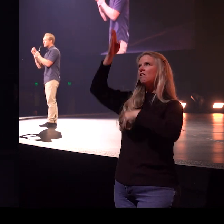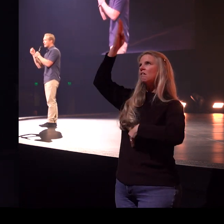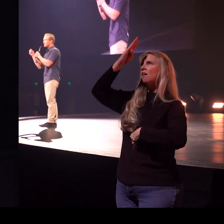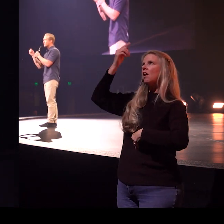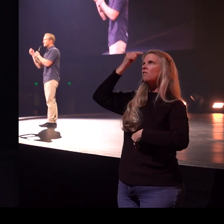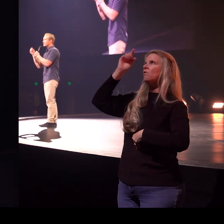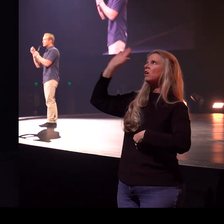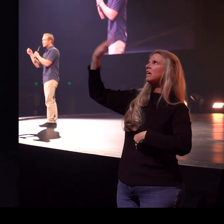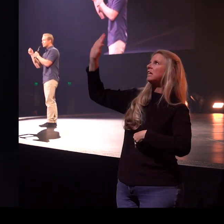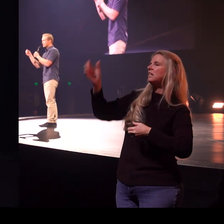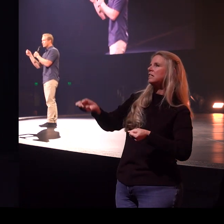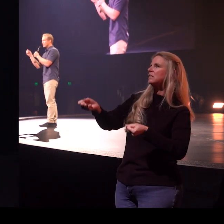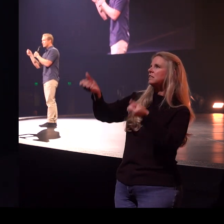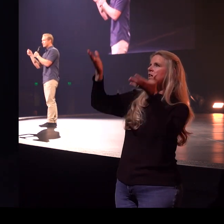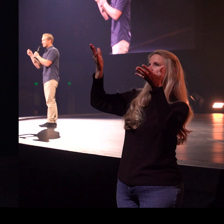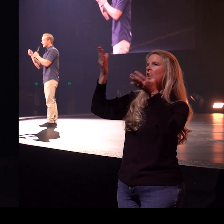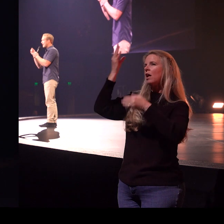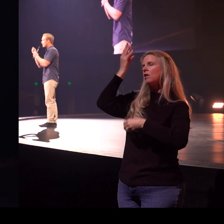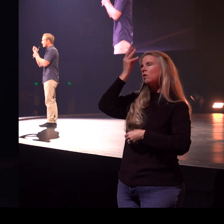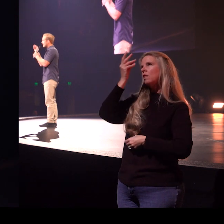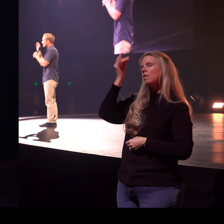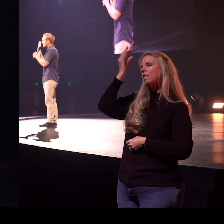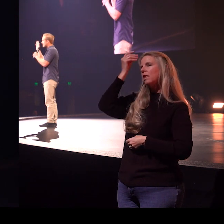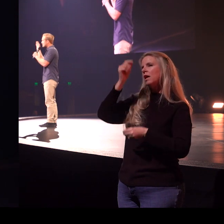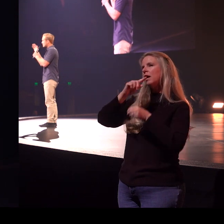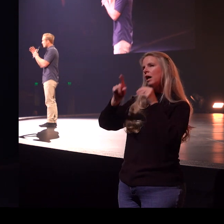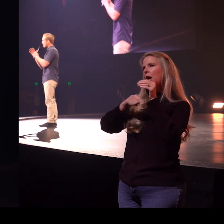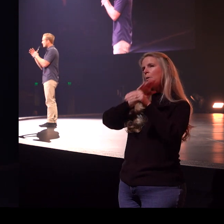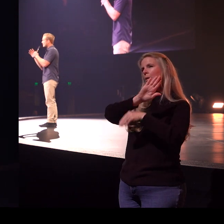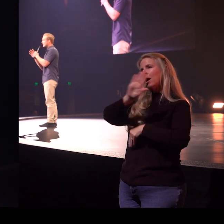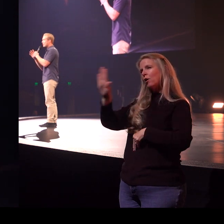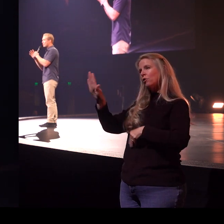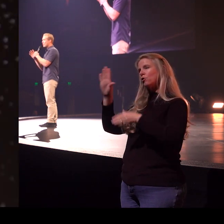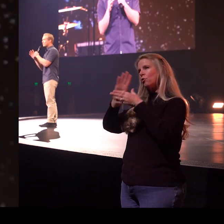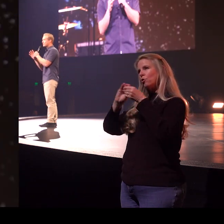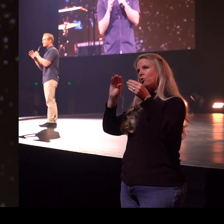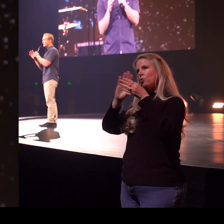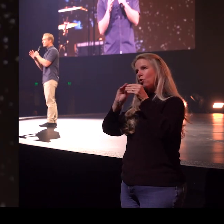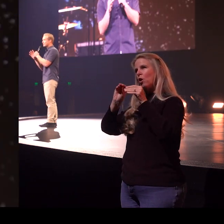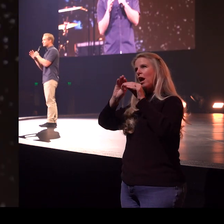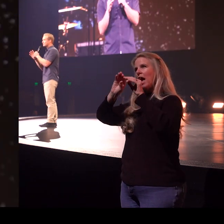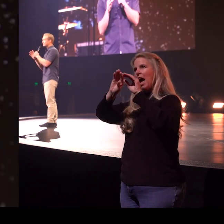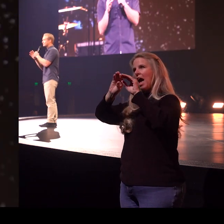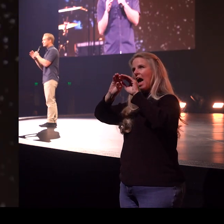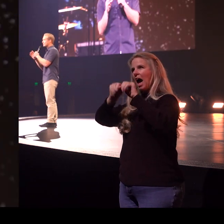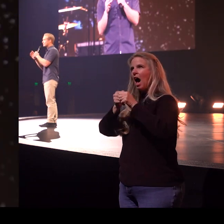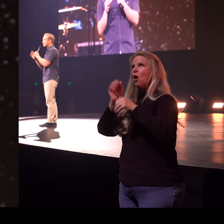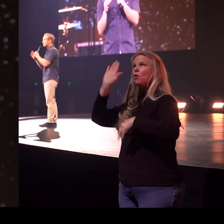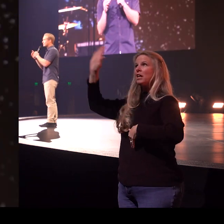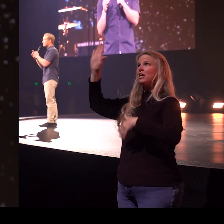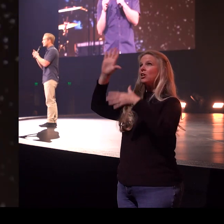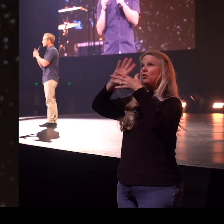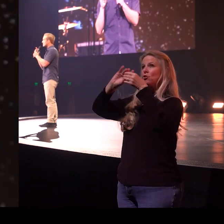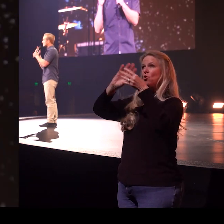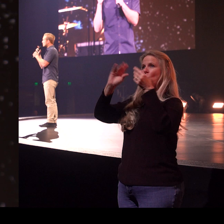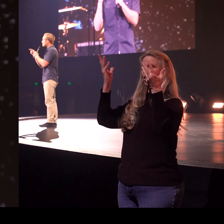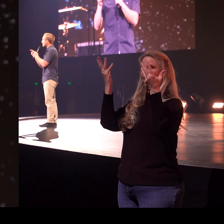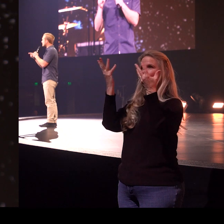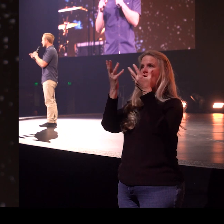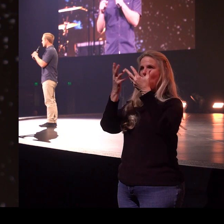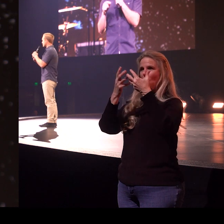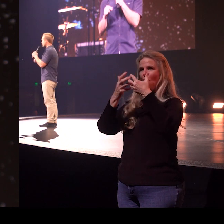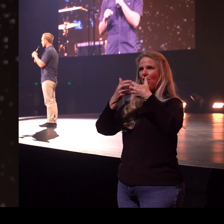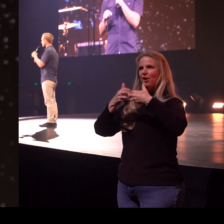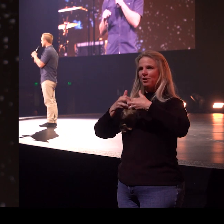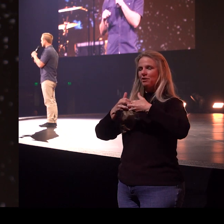think about your story and how his story are woven together. Because you